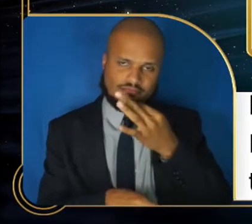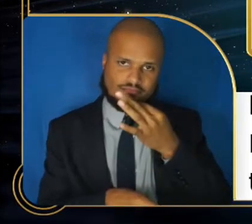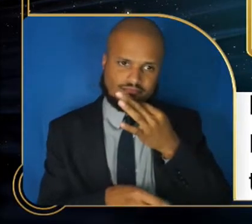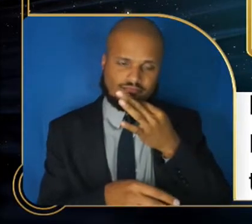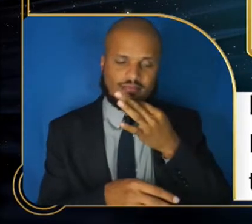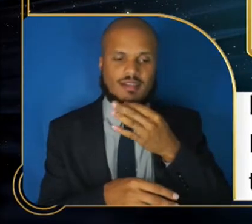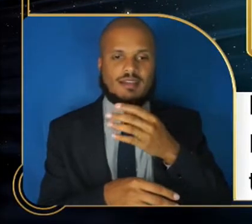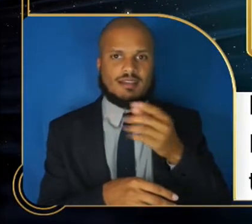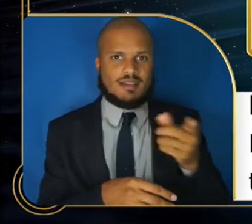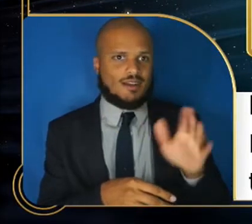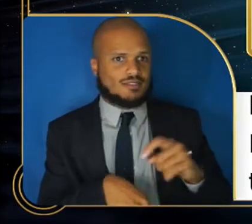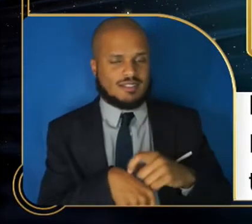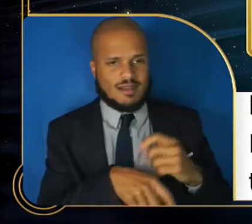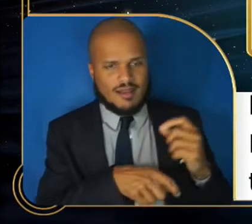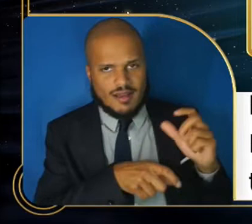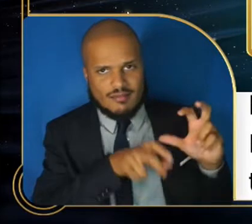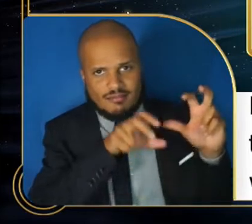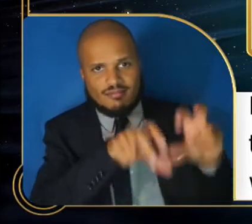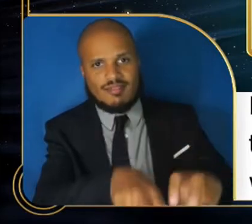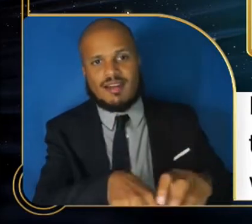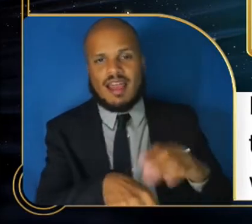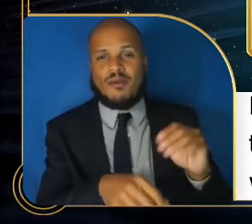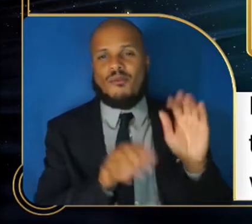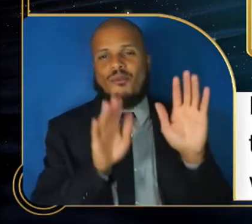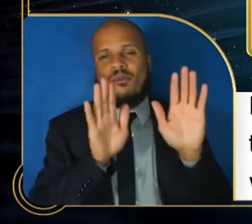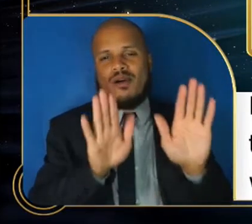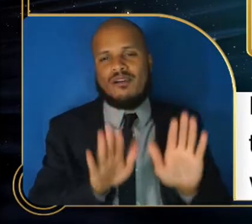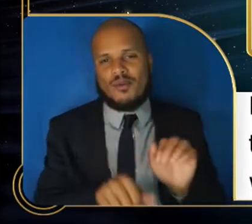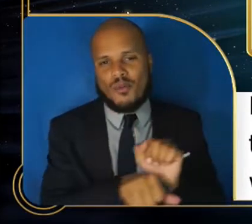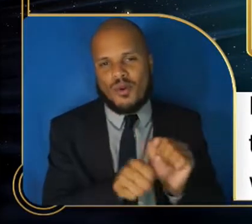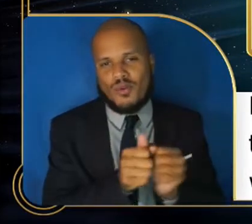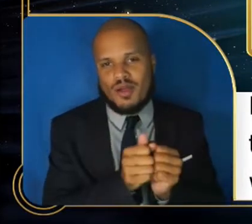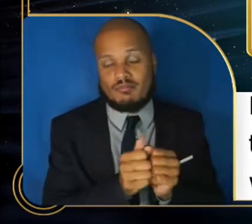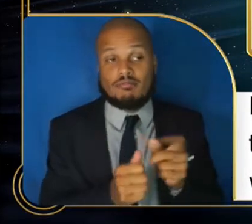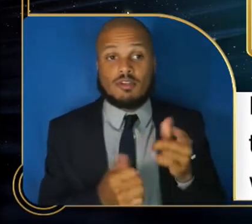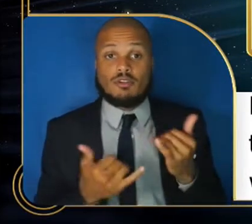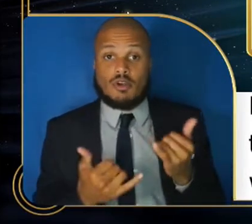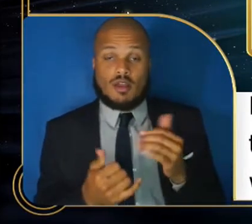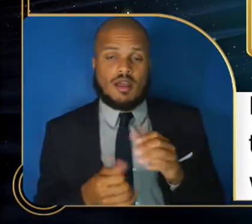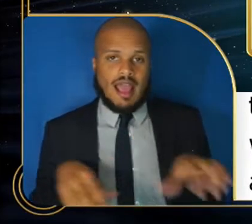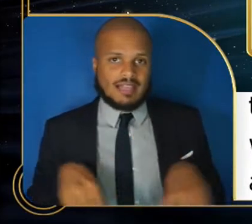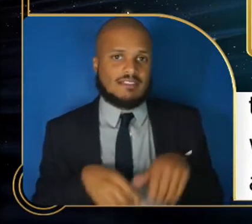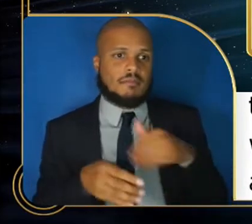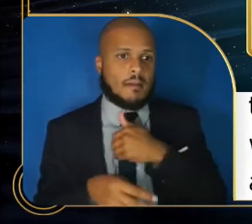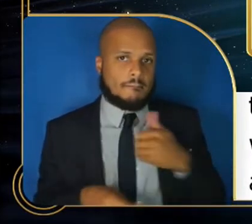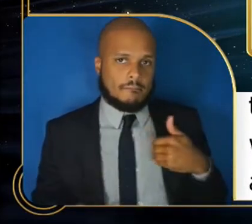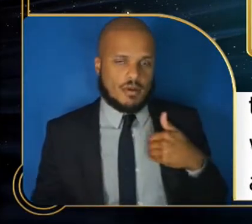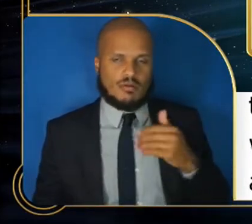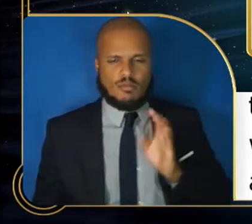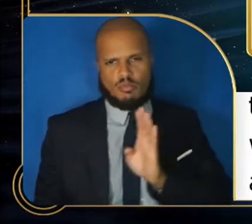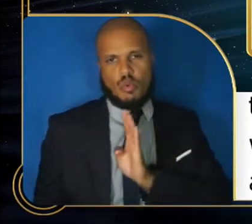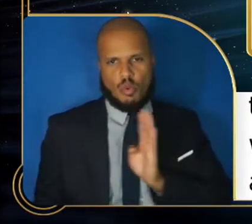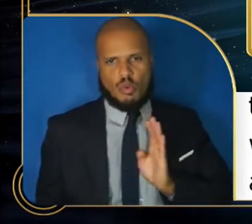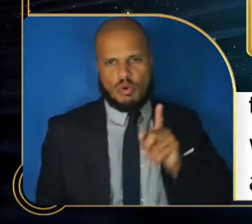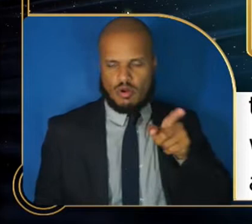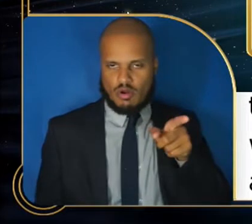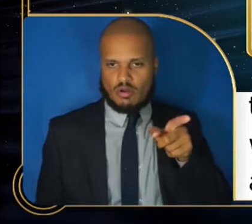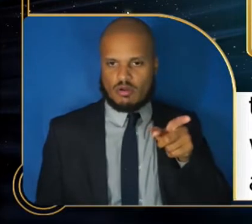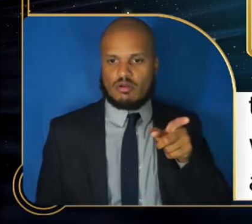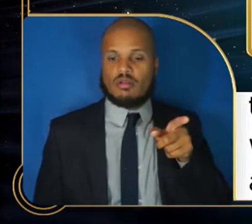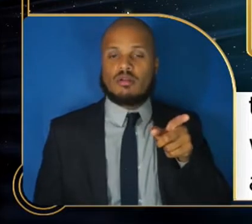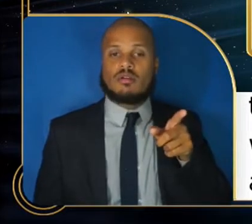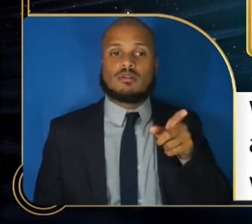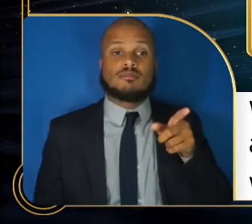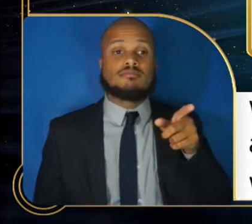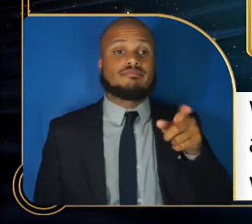time, and wonderful to work with. She is a current and active member of the Bazelon Center's board, in which capacity she has helped